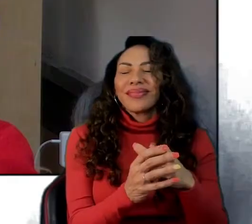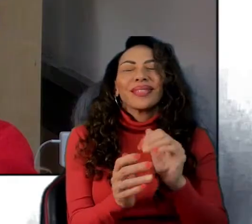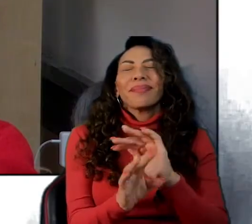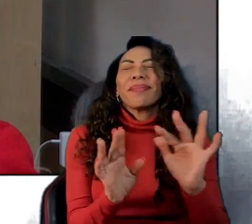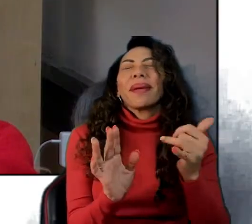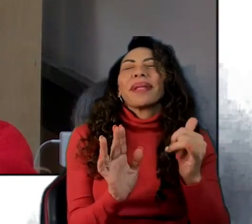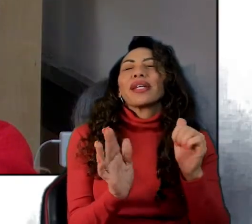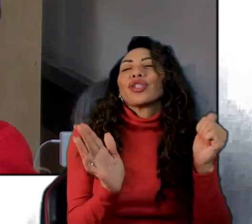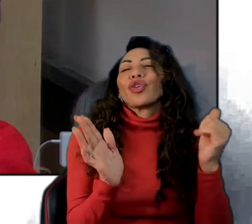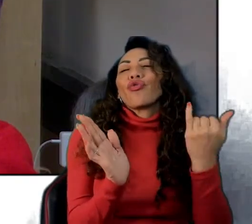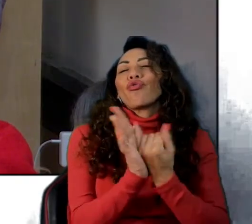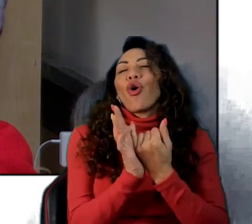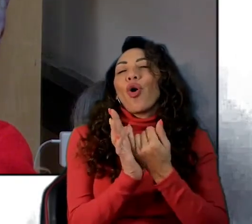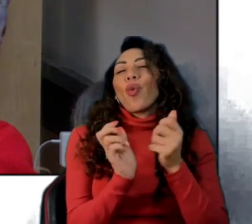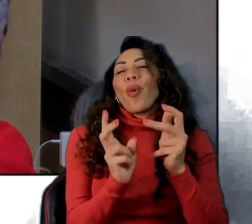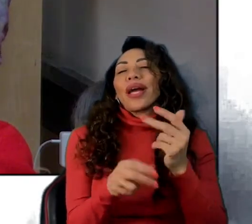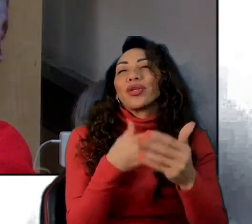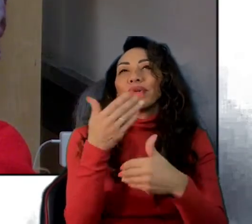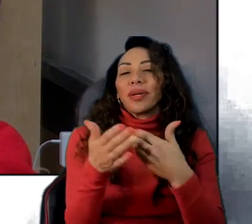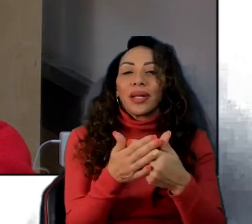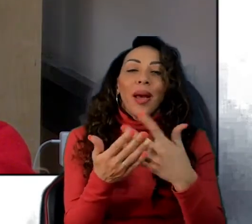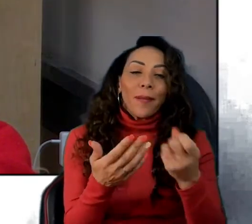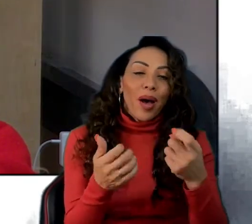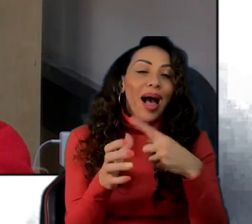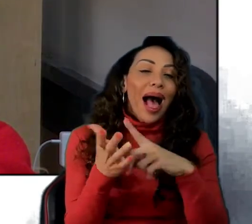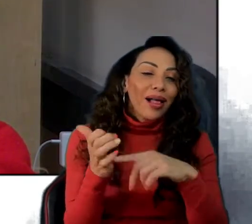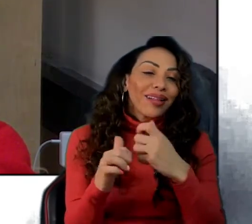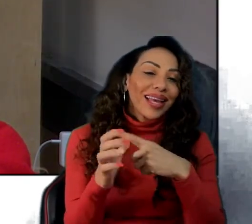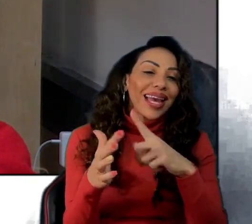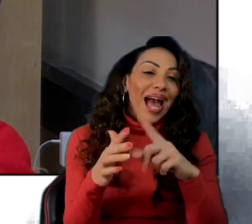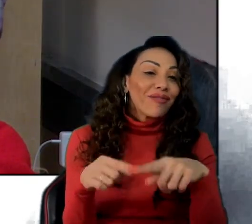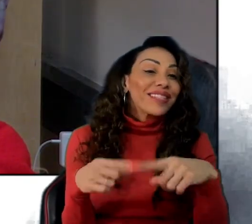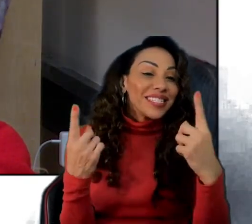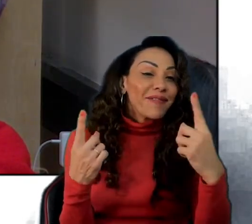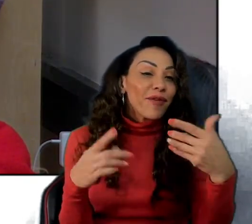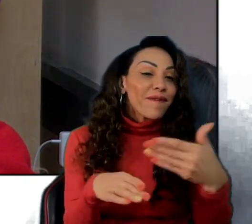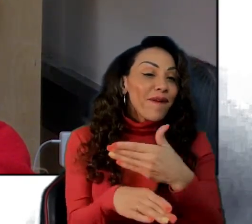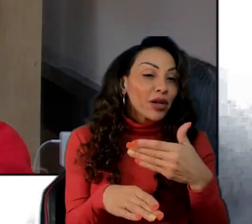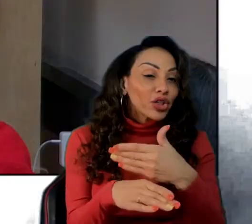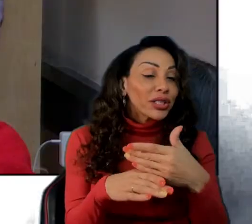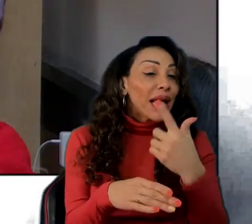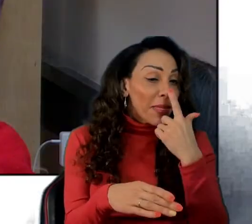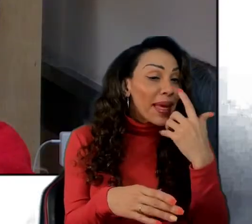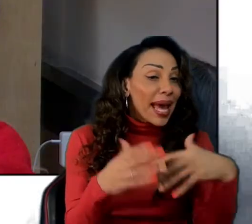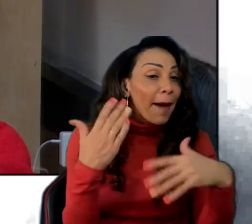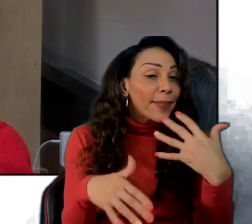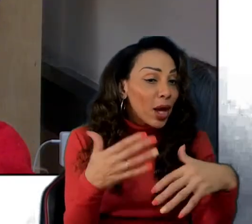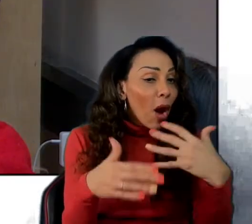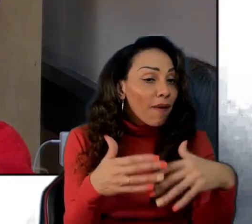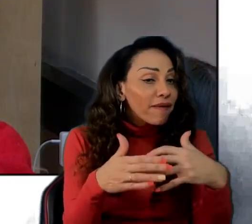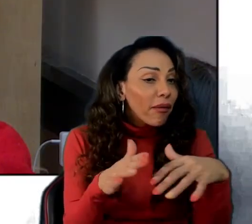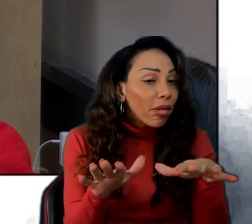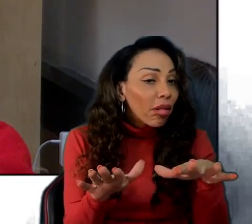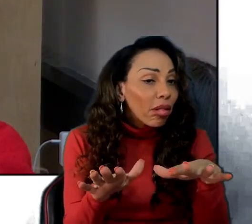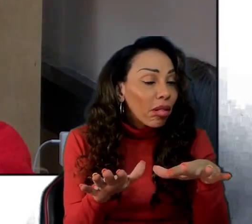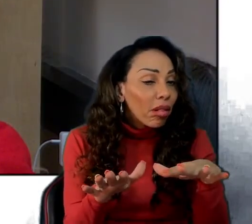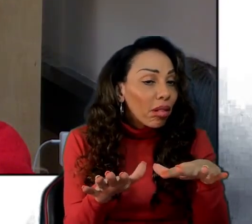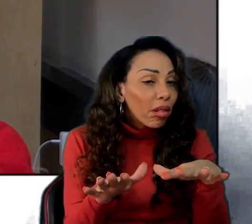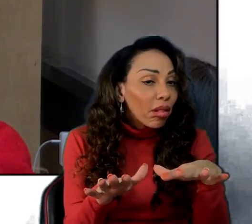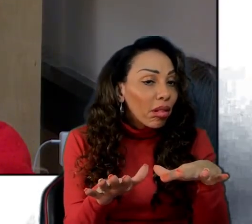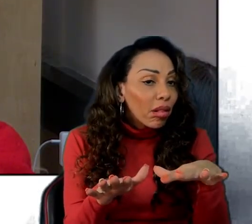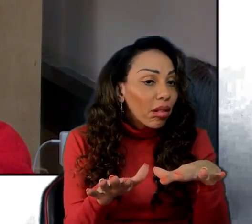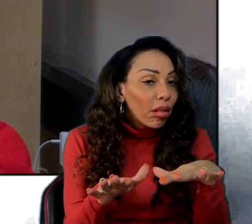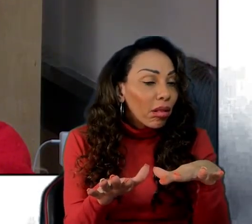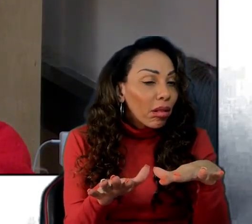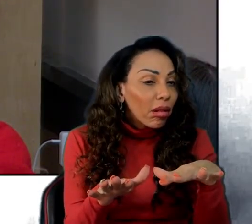like they have like different functions and maybe do cause harm in certain situations if they're outside of different contexts.